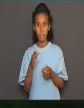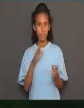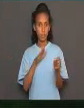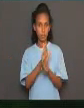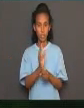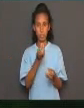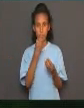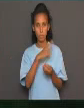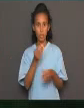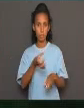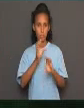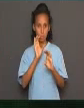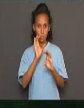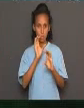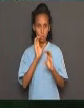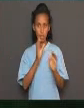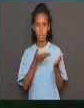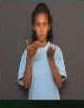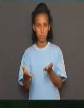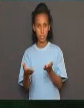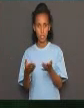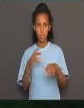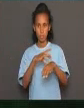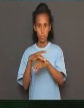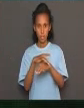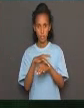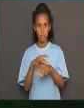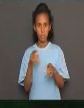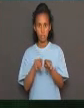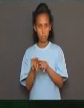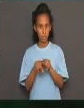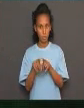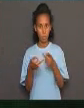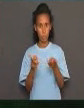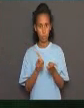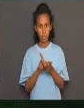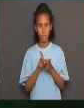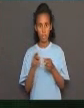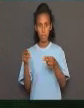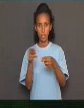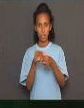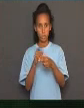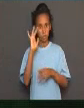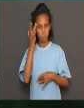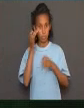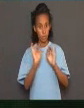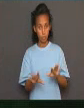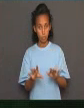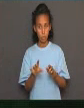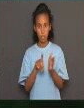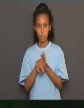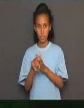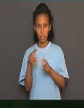food and water supplies, fertile land, and an absence of disease-causing